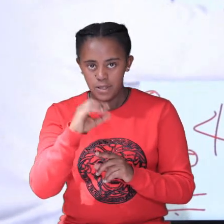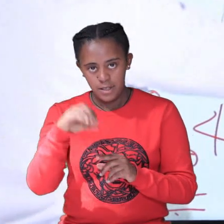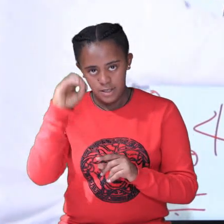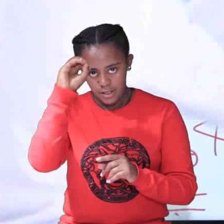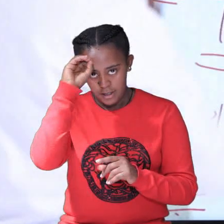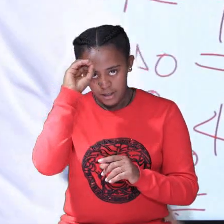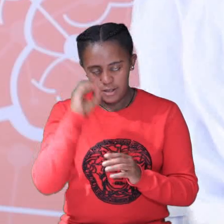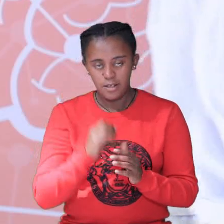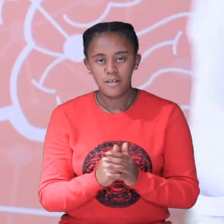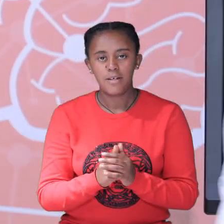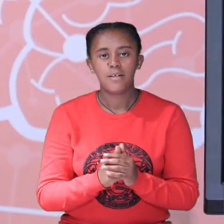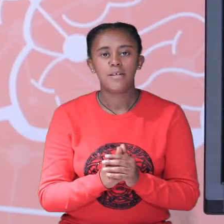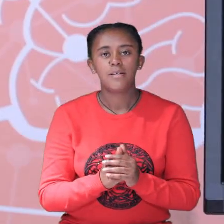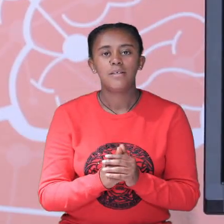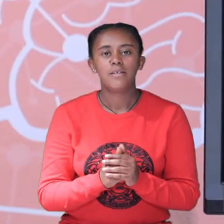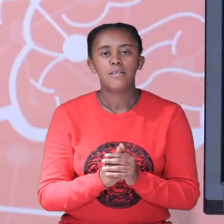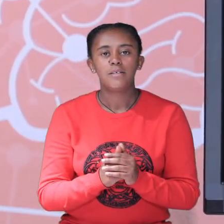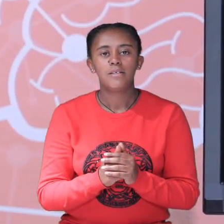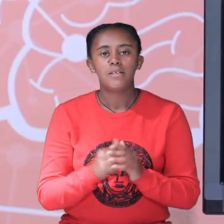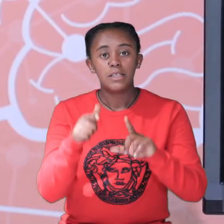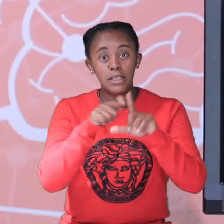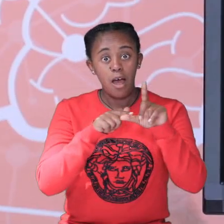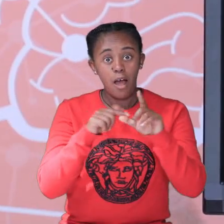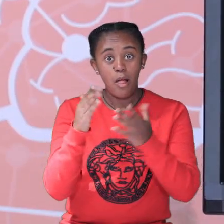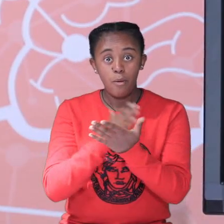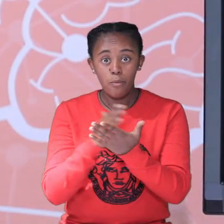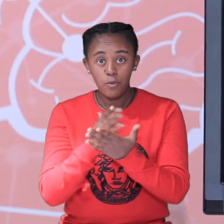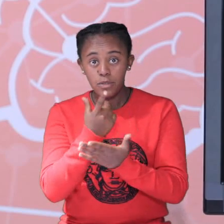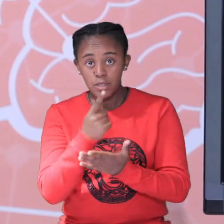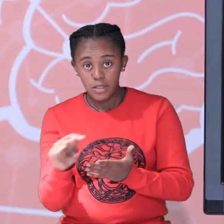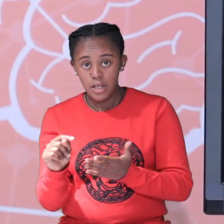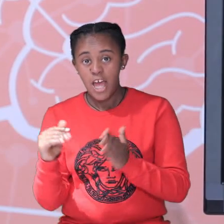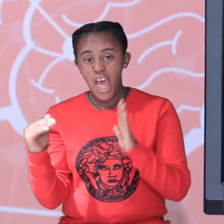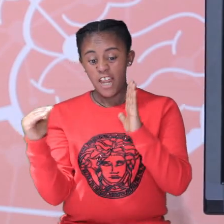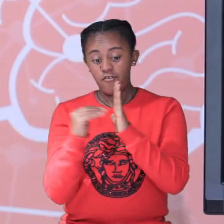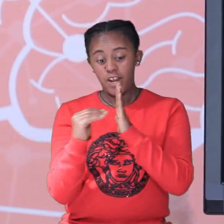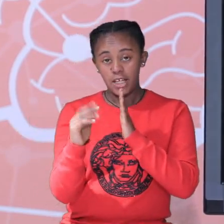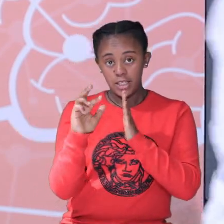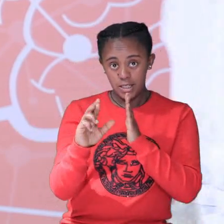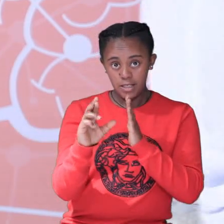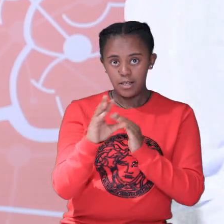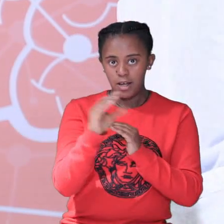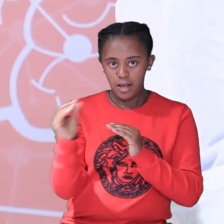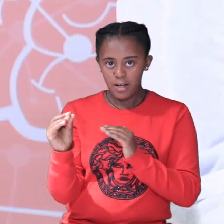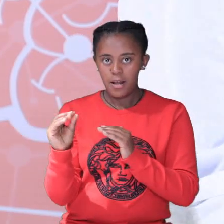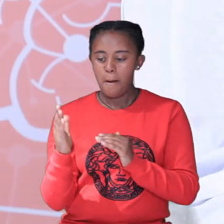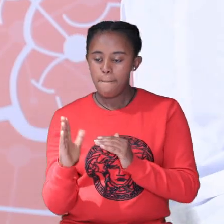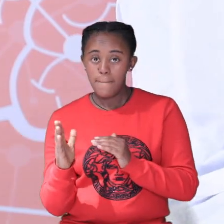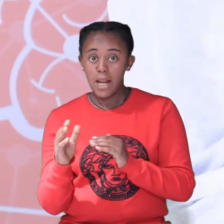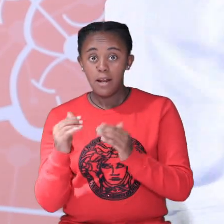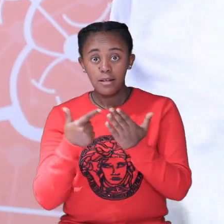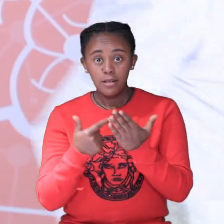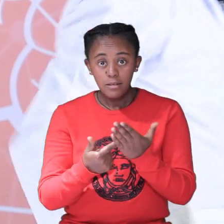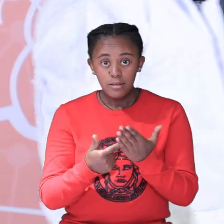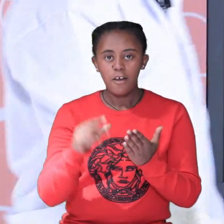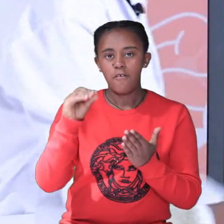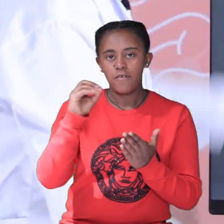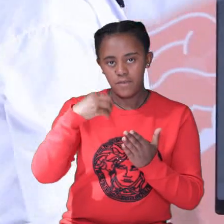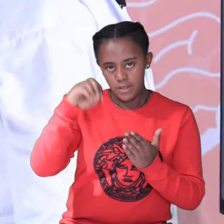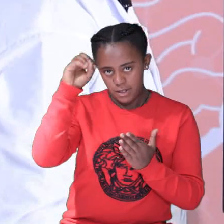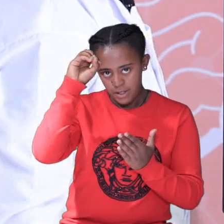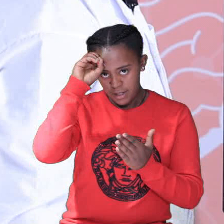40 degree. So alpha is equals to 50 degree. So the